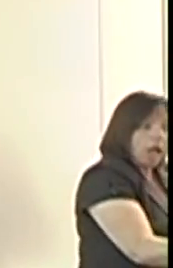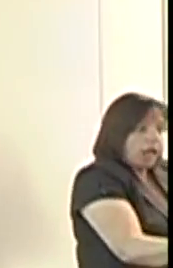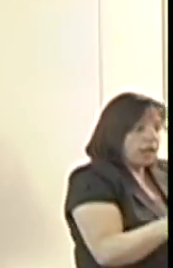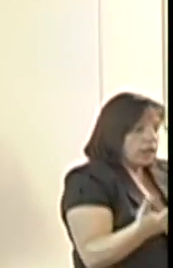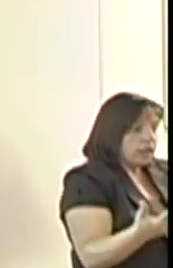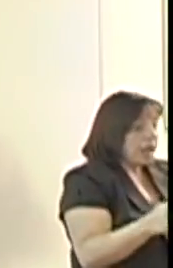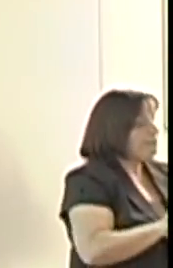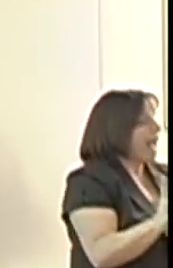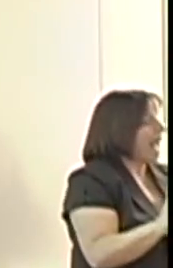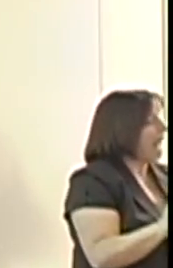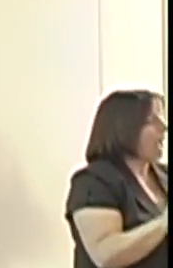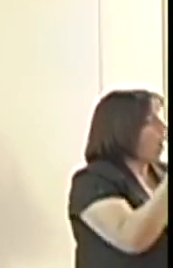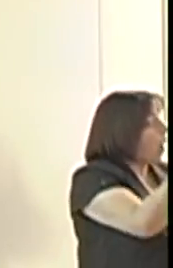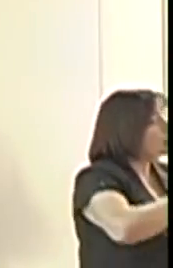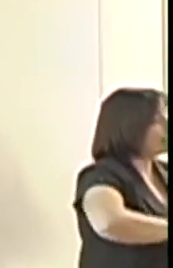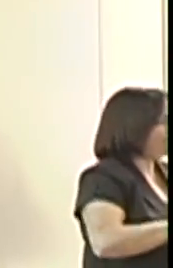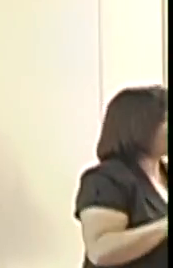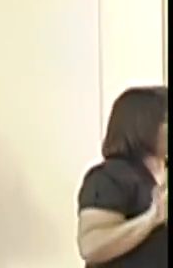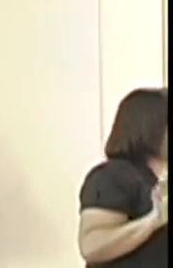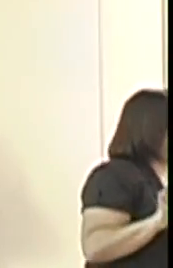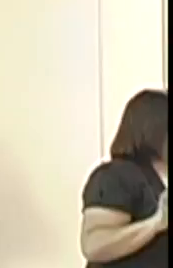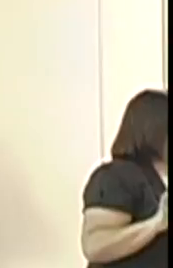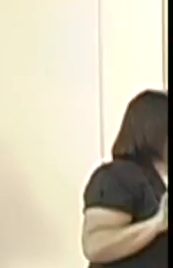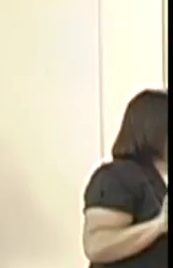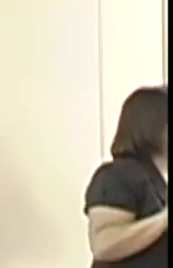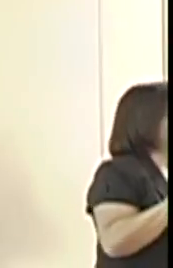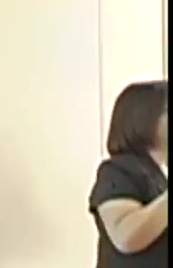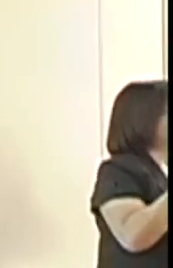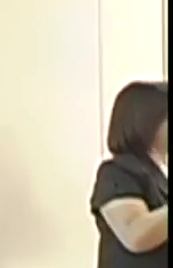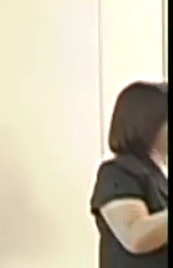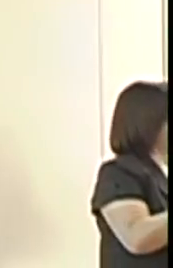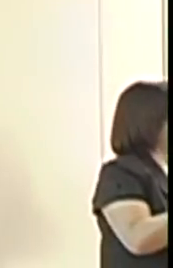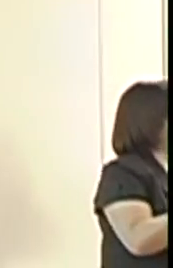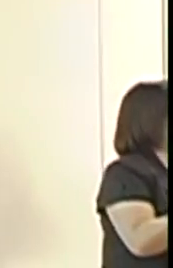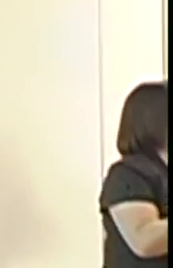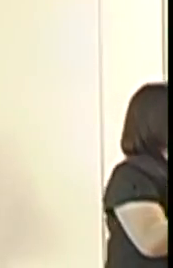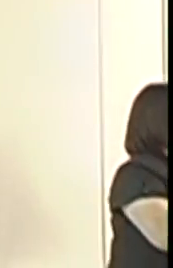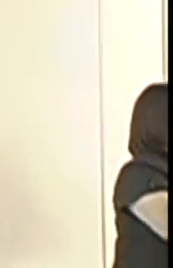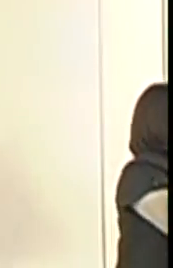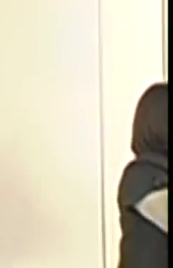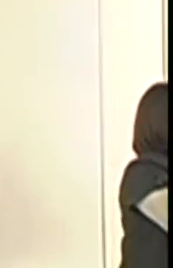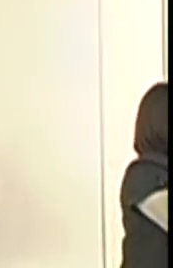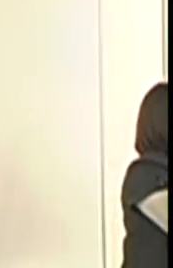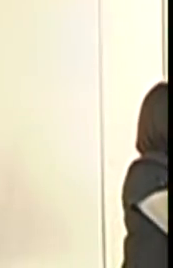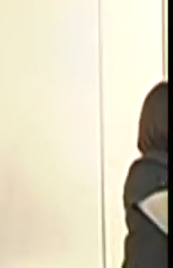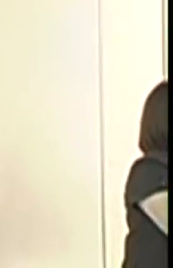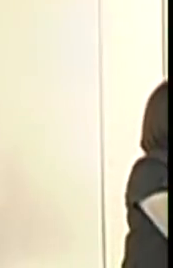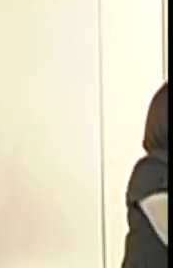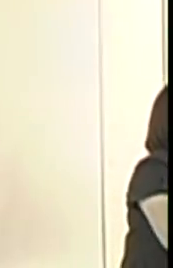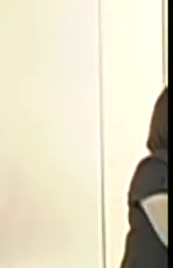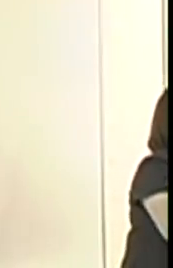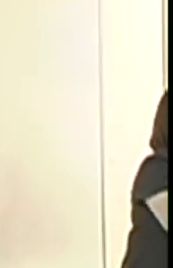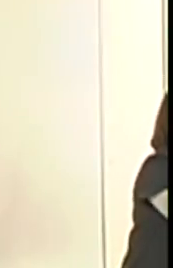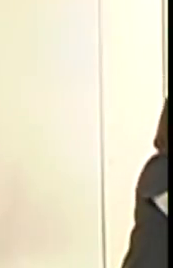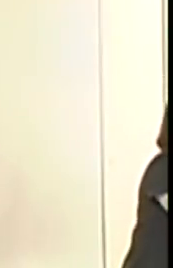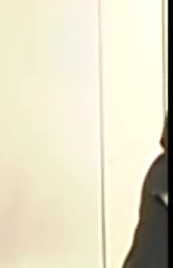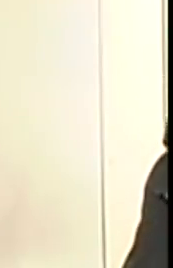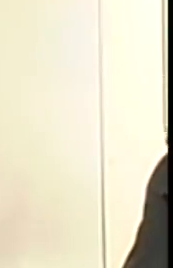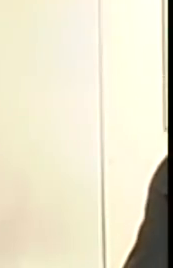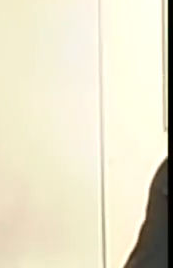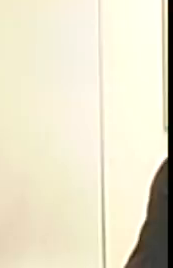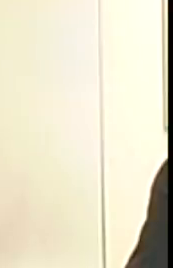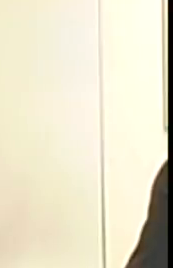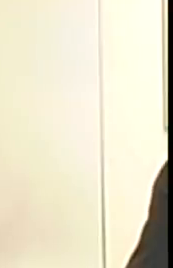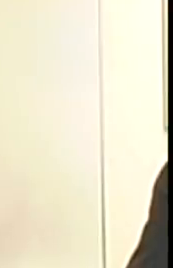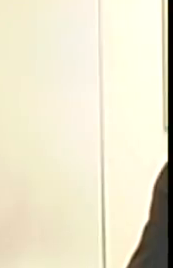differences, if they exist, the differences favored sign in the first word milestone, such that early signs, there's